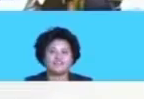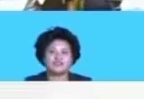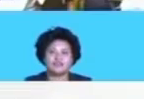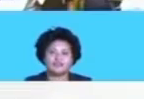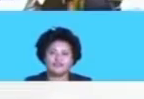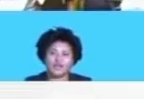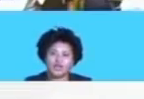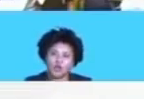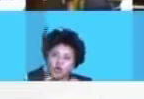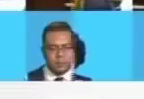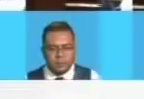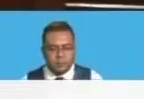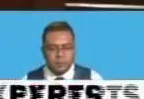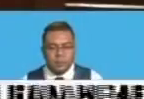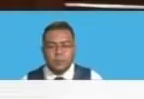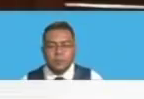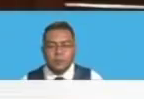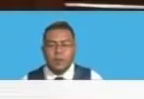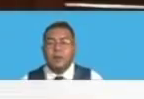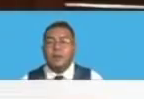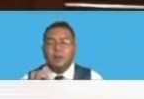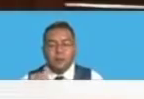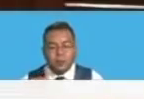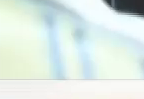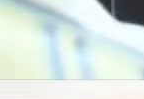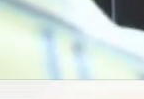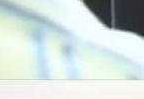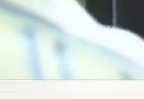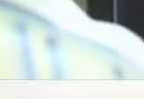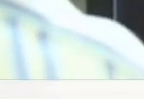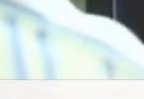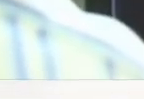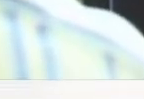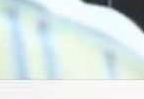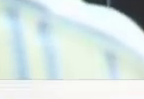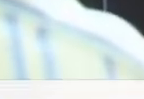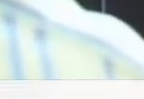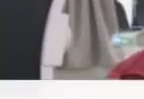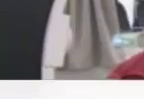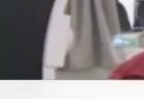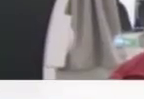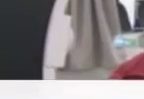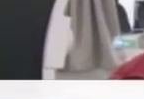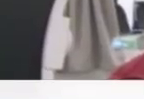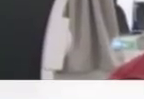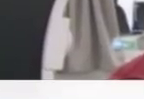reviewed. And high salaries attract former Fijian nationals.